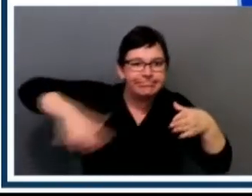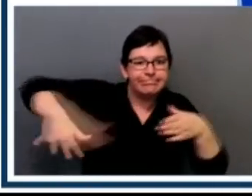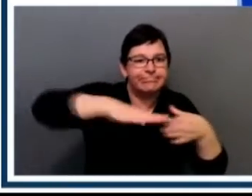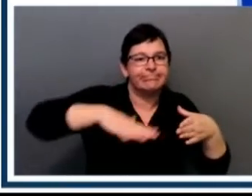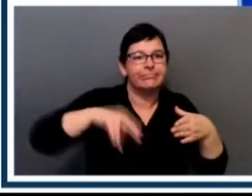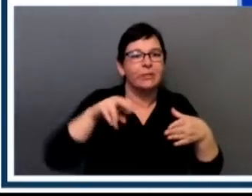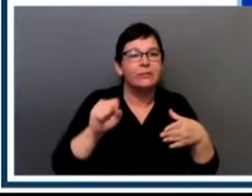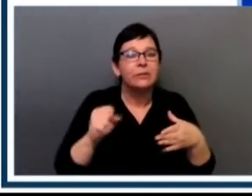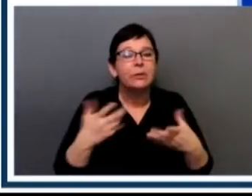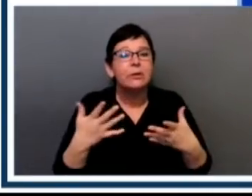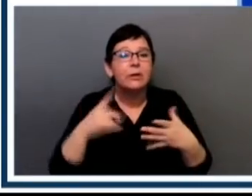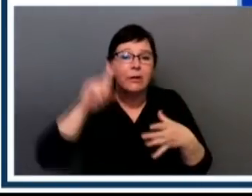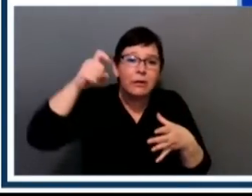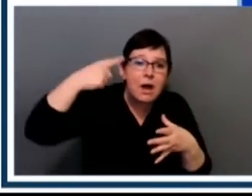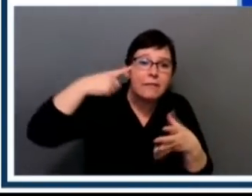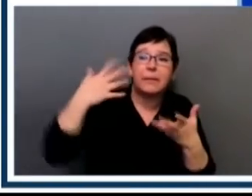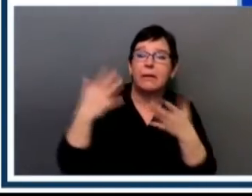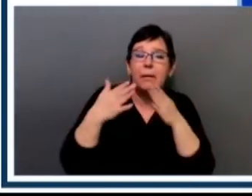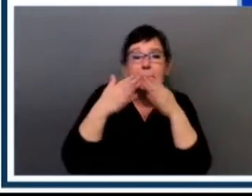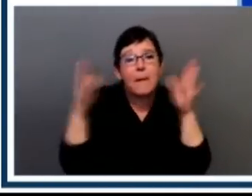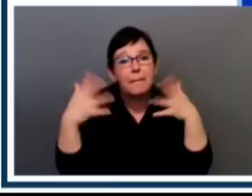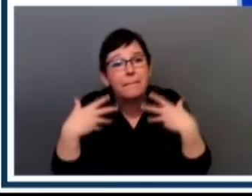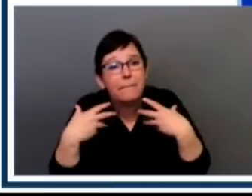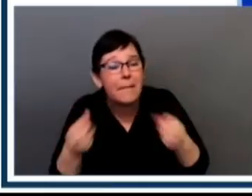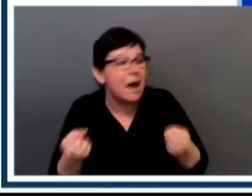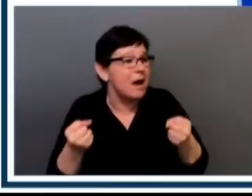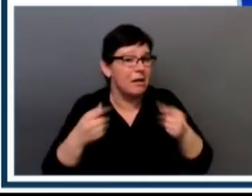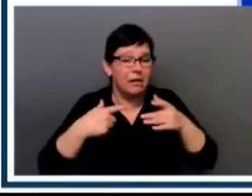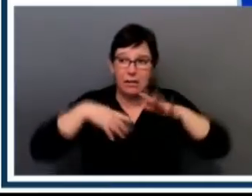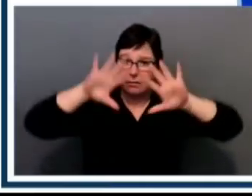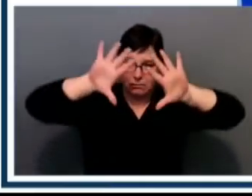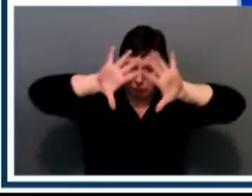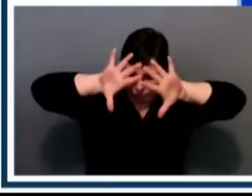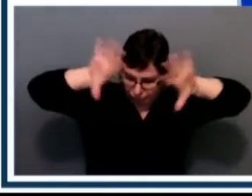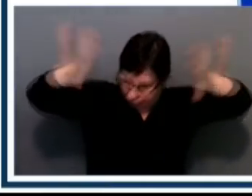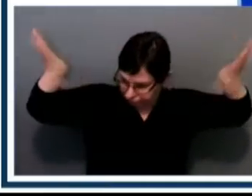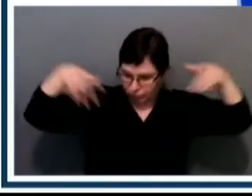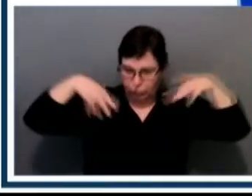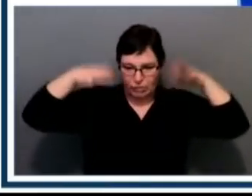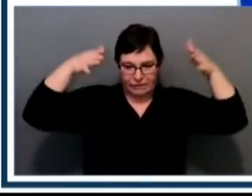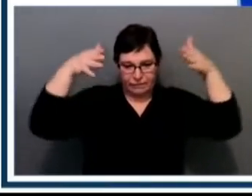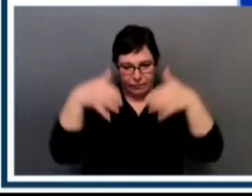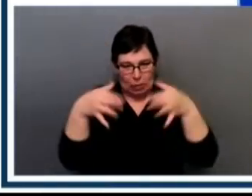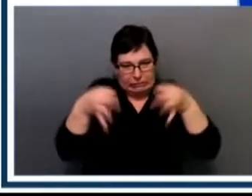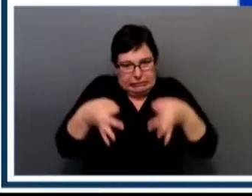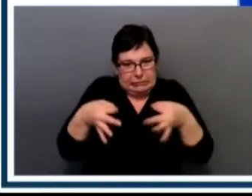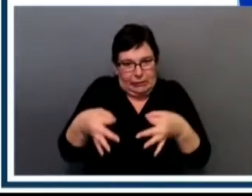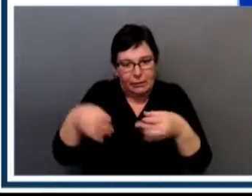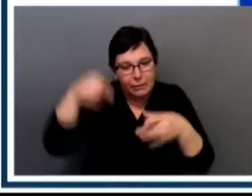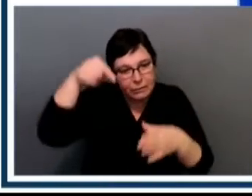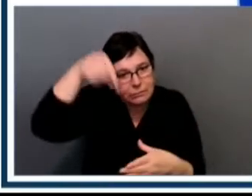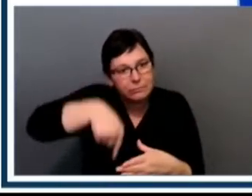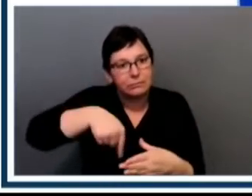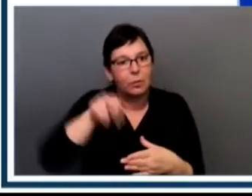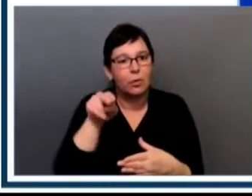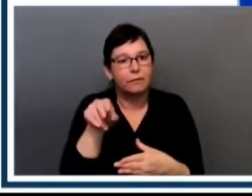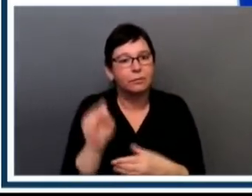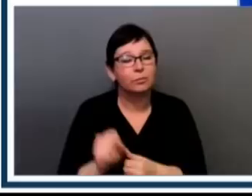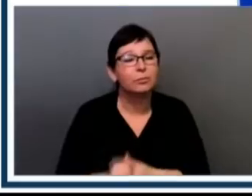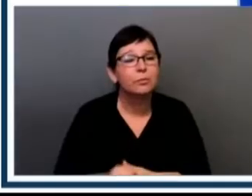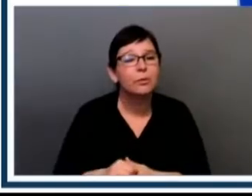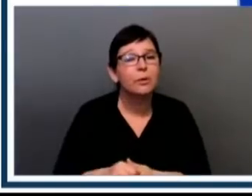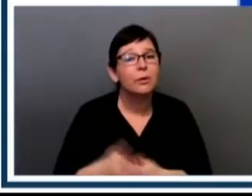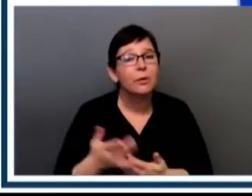been respectful of. So, we laid out a plan a couple of weeks ago, I guess, and I have to tell you, I got a lot of grief from that,